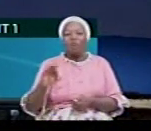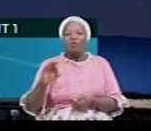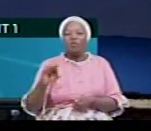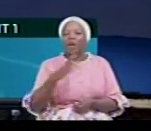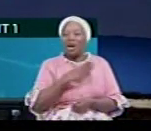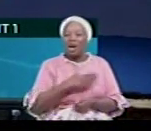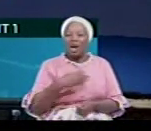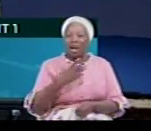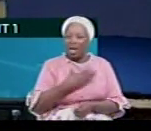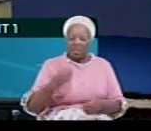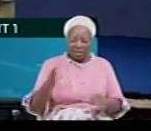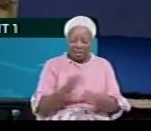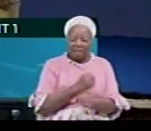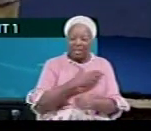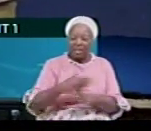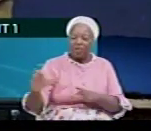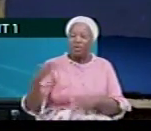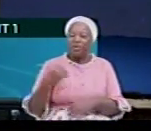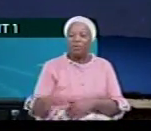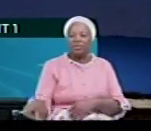away of their sins.